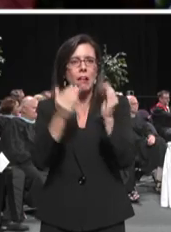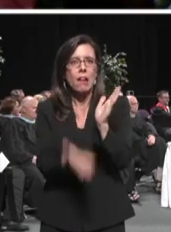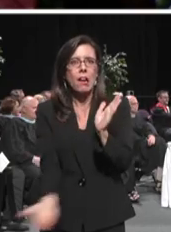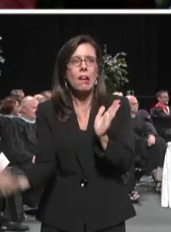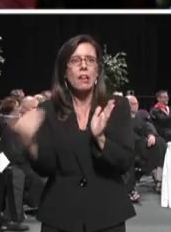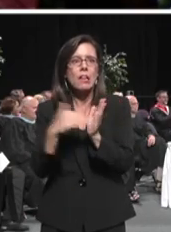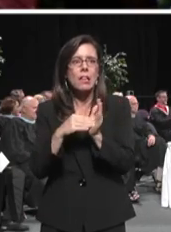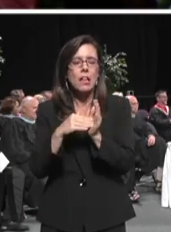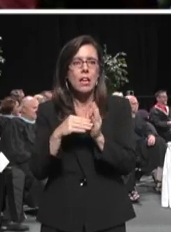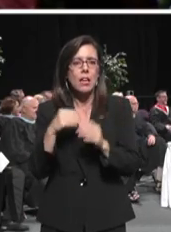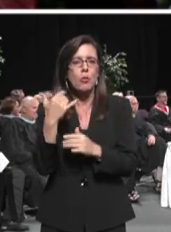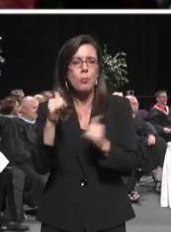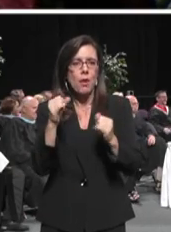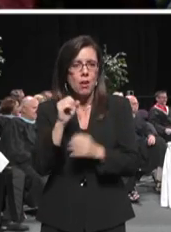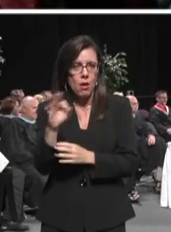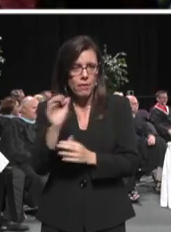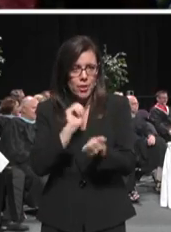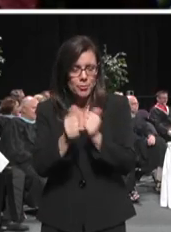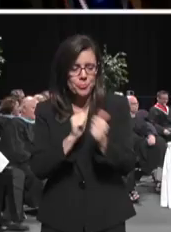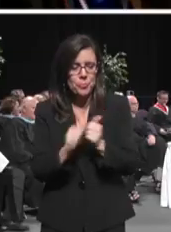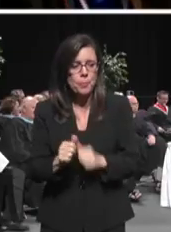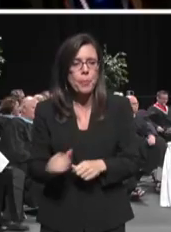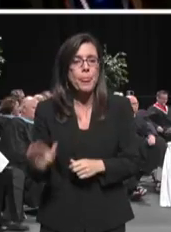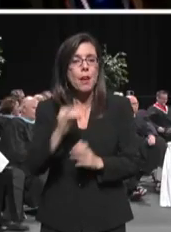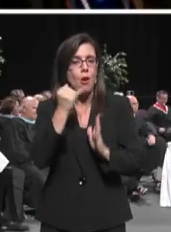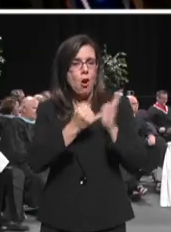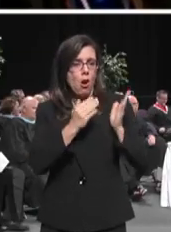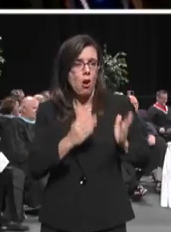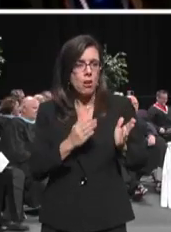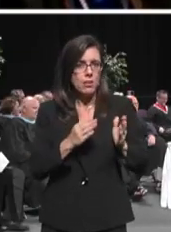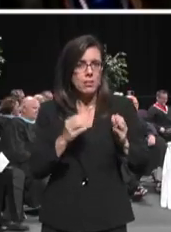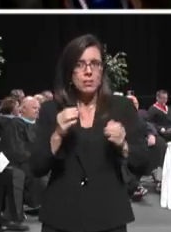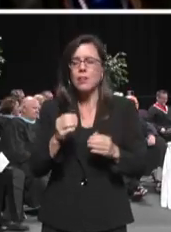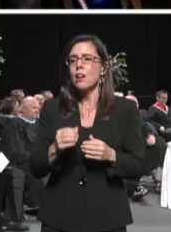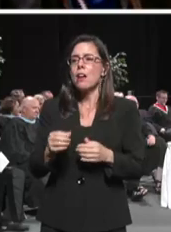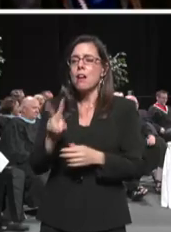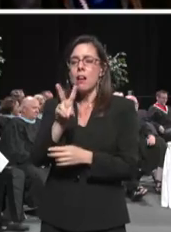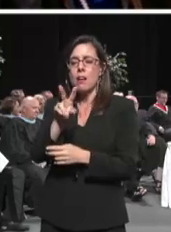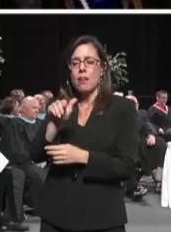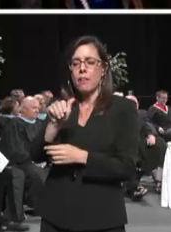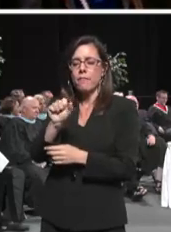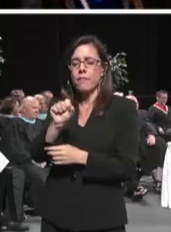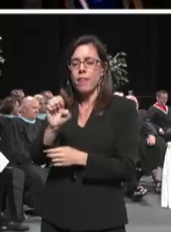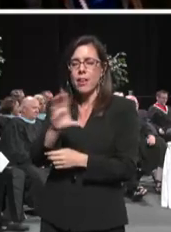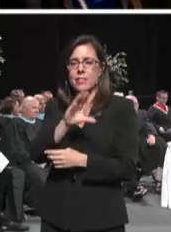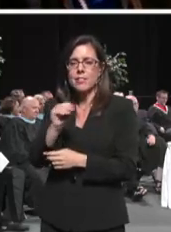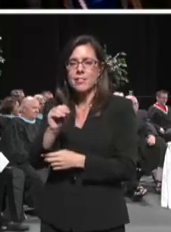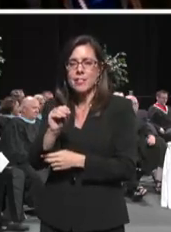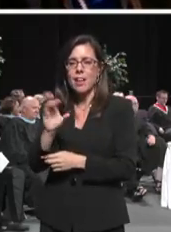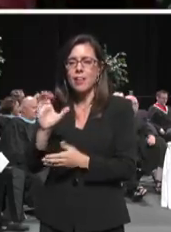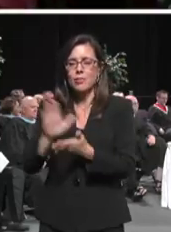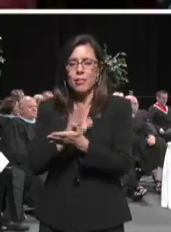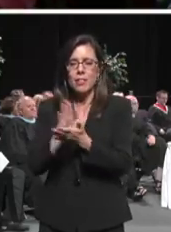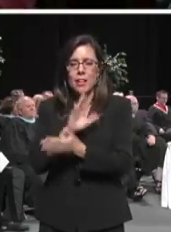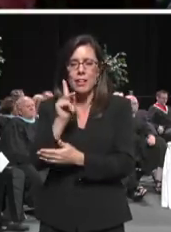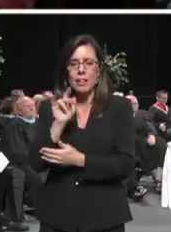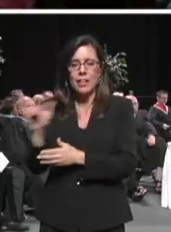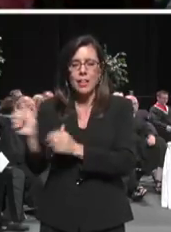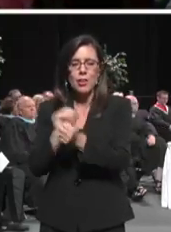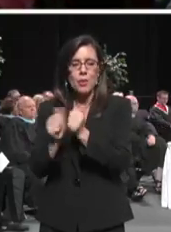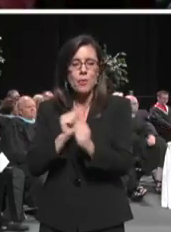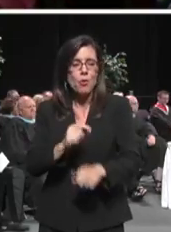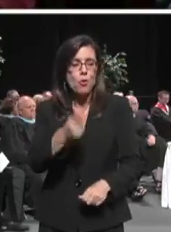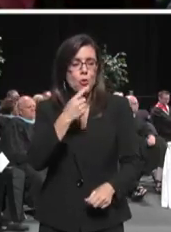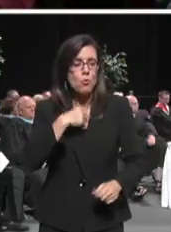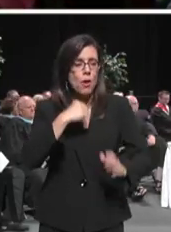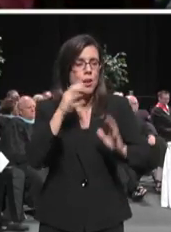in playoff competition. Your artists have placed in Vase and Scholastic Key competition. Red Storm